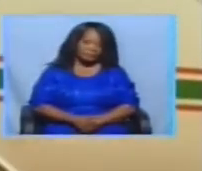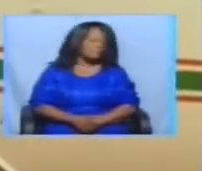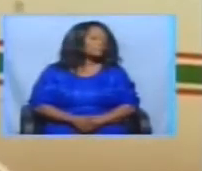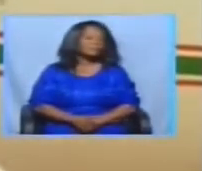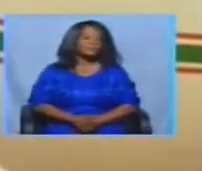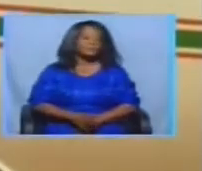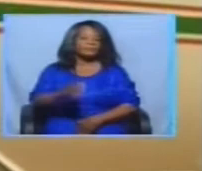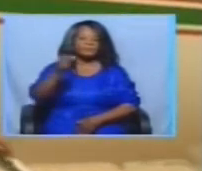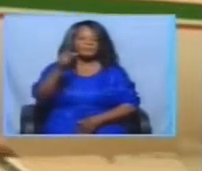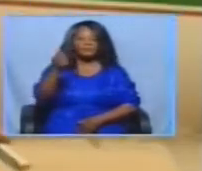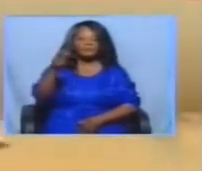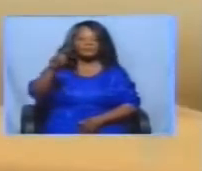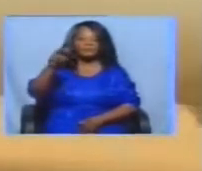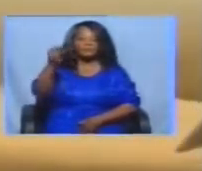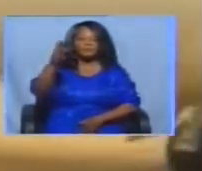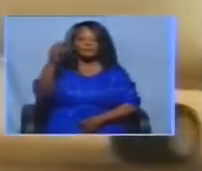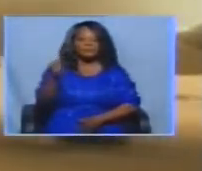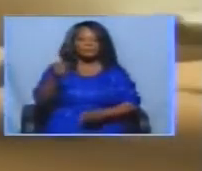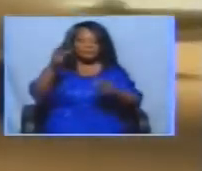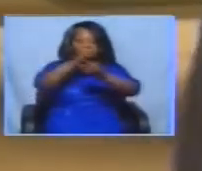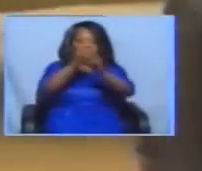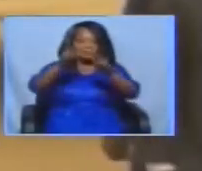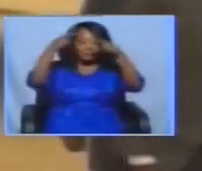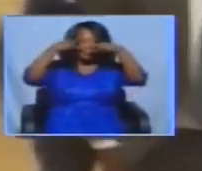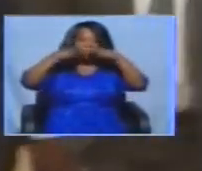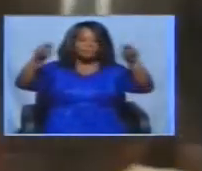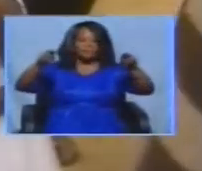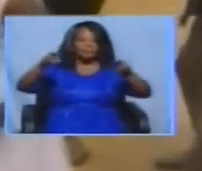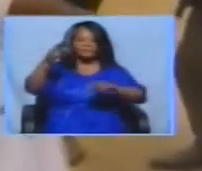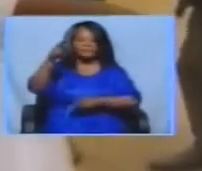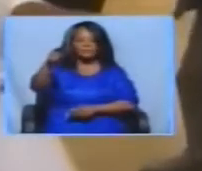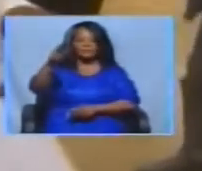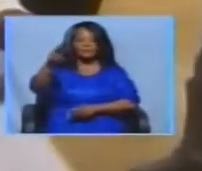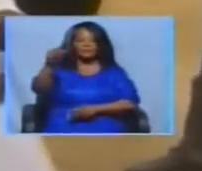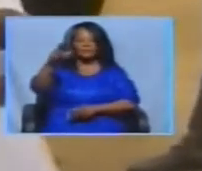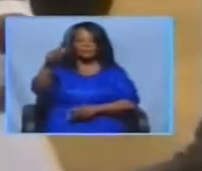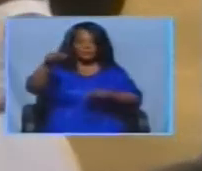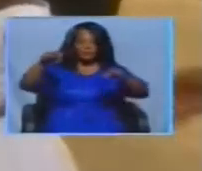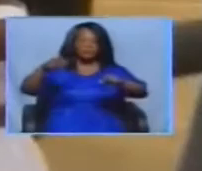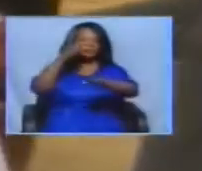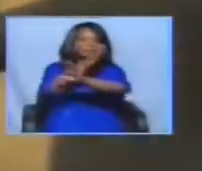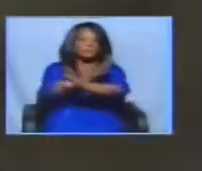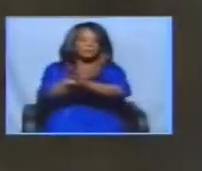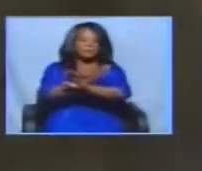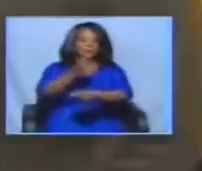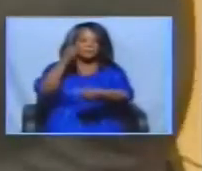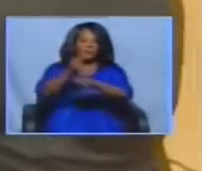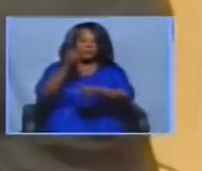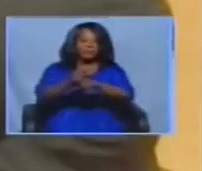Sahrawi Arab Republic, Democratic Republic President Brahim Ghali is in Zambia for a working visit.